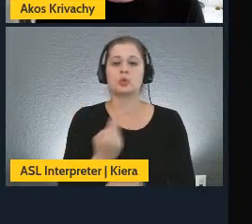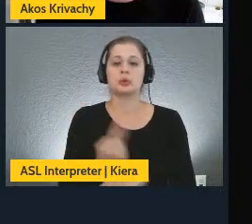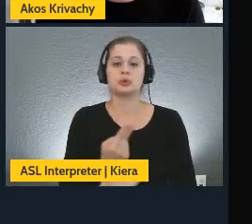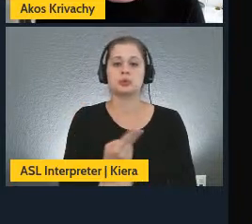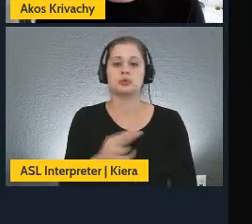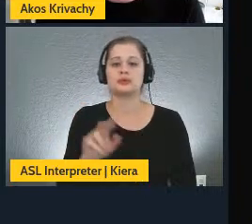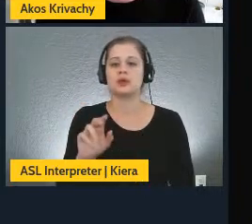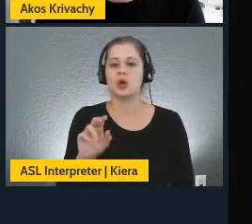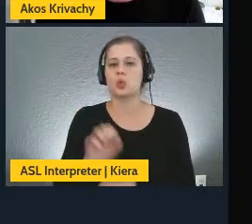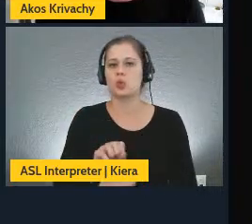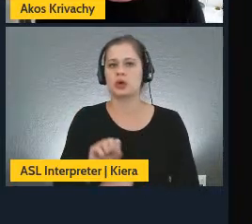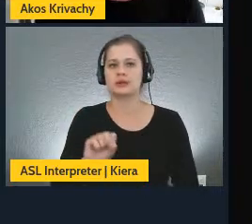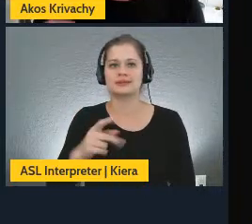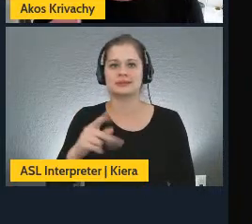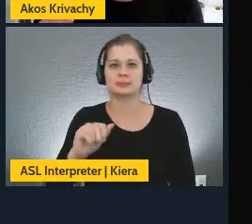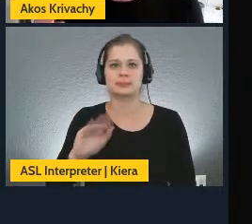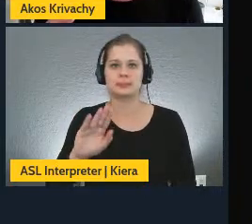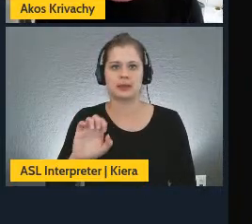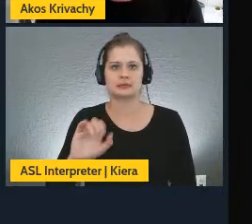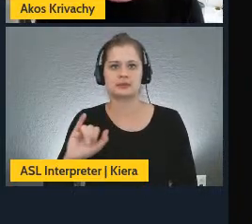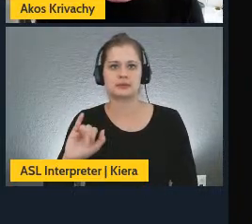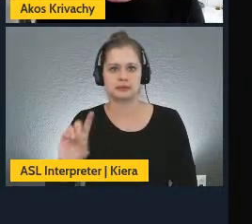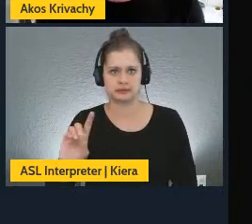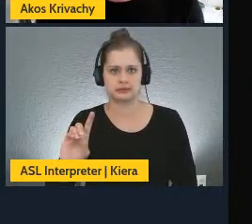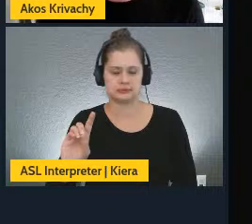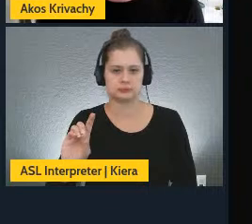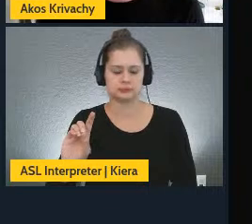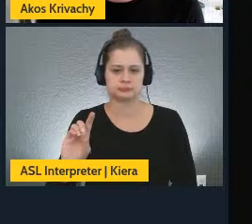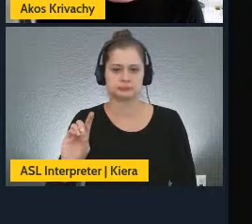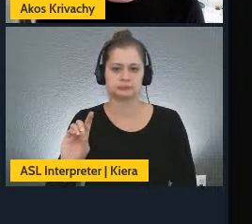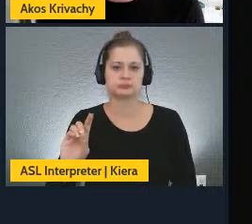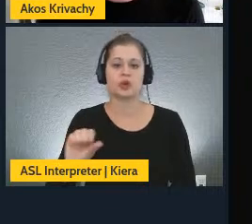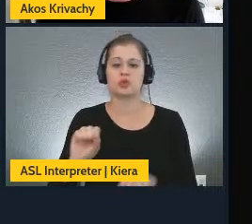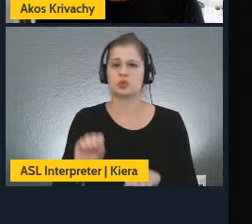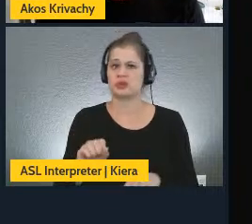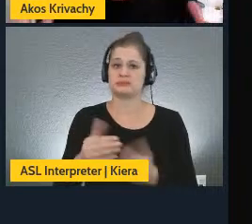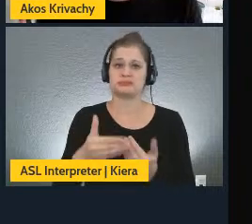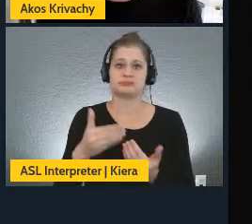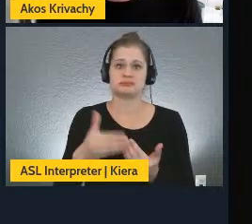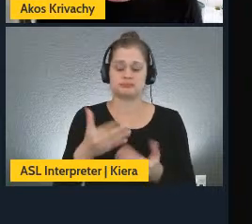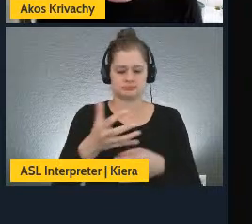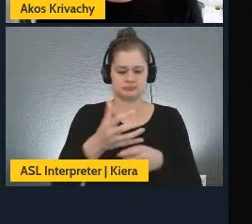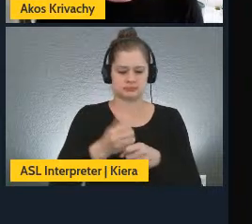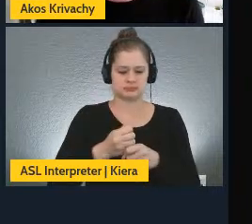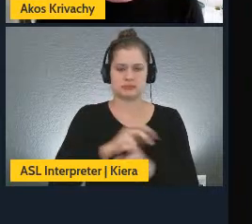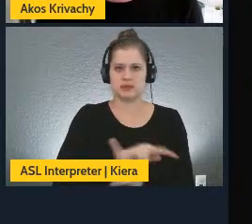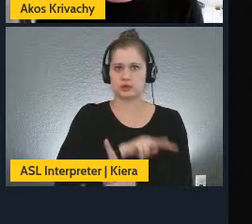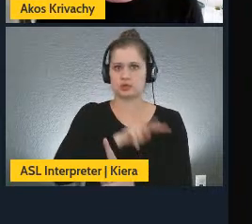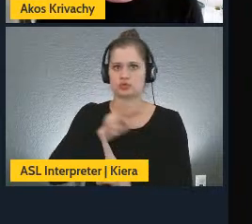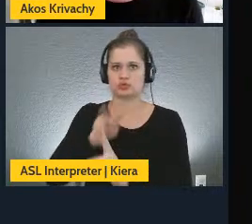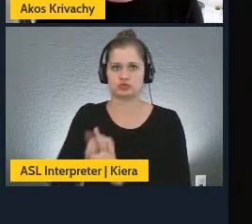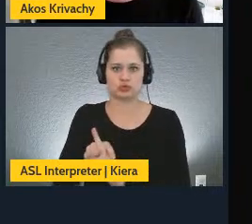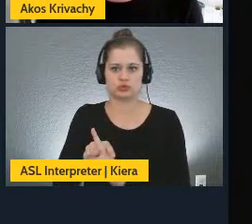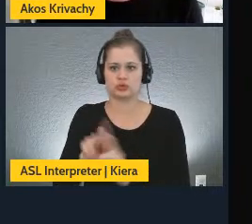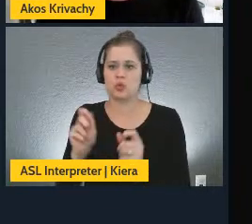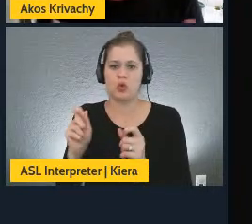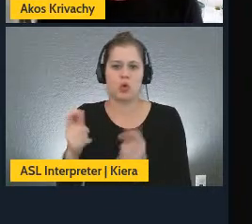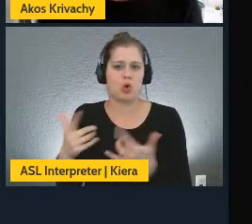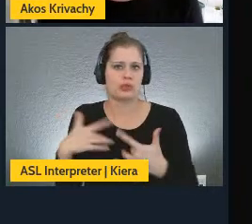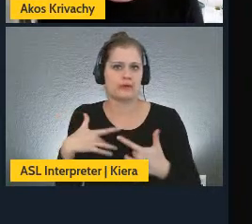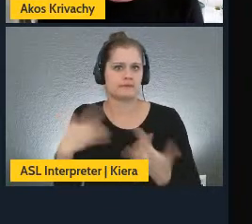ID. Therefore, we can easily get and assert on all the events that were ever published in